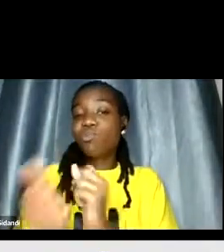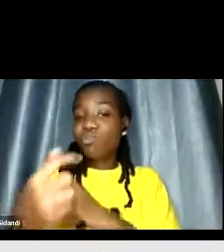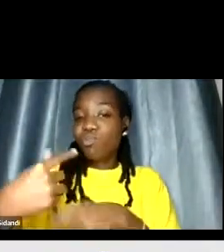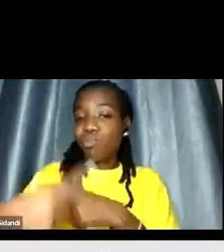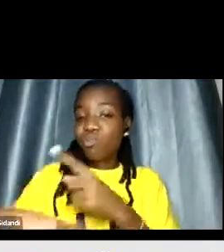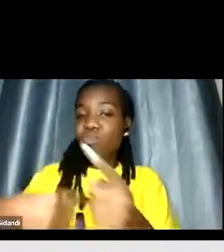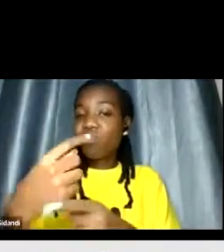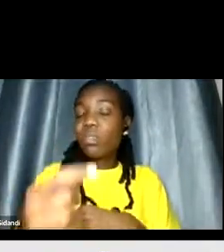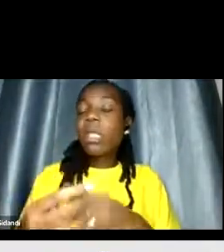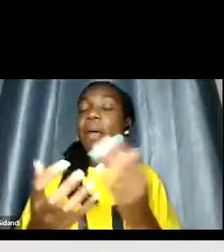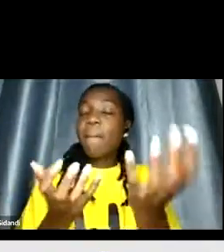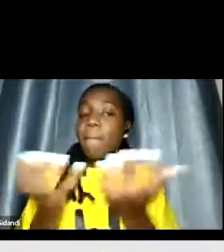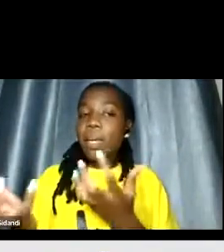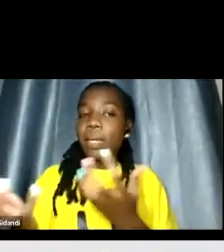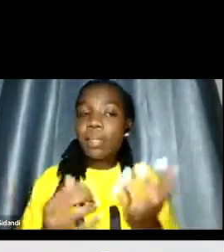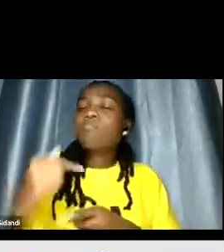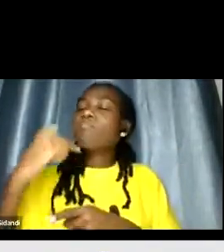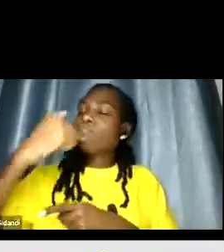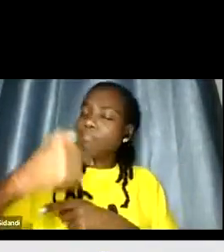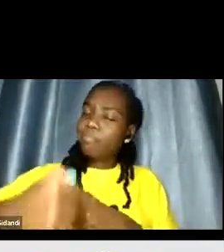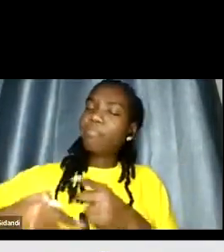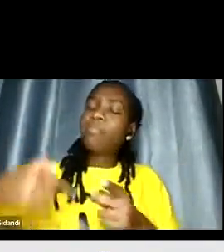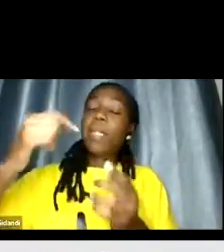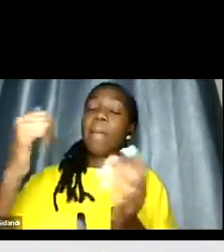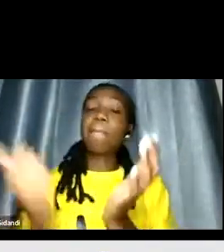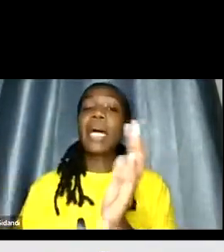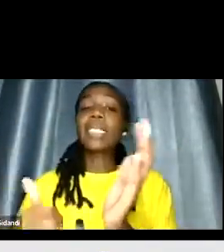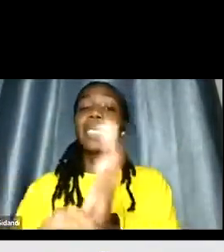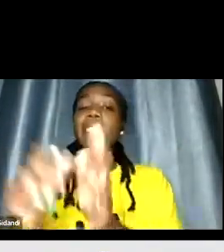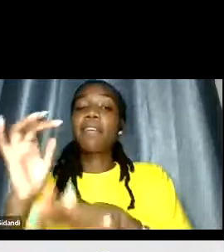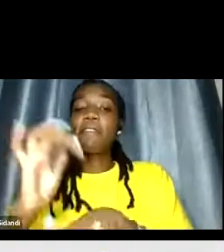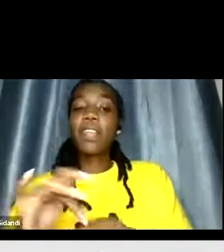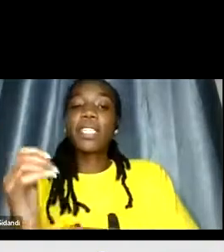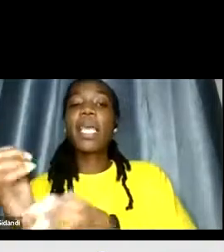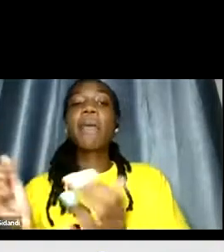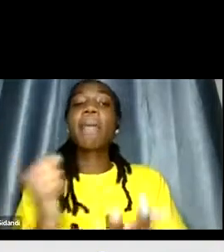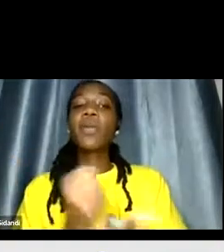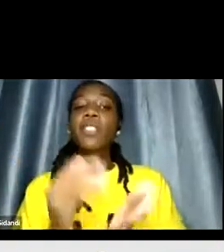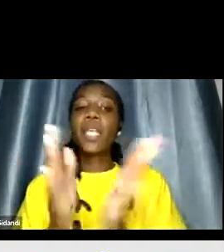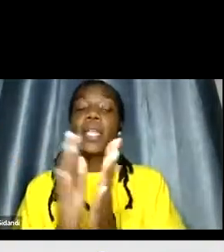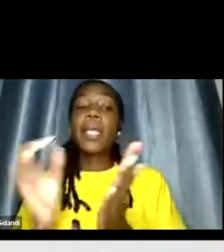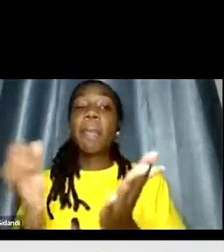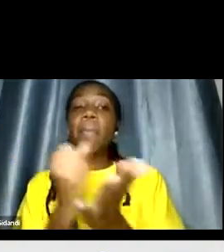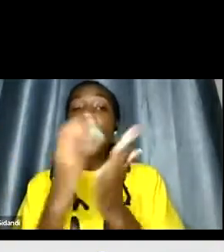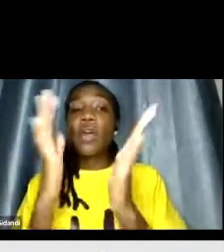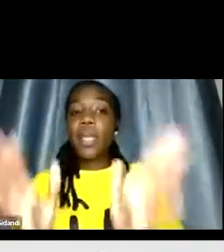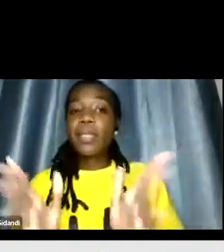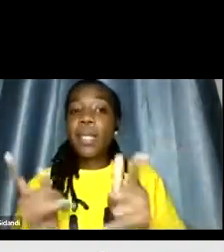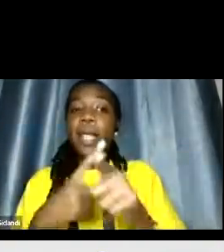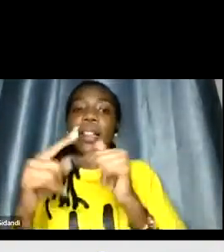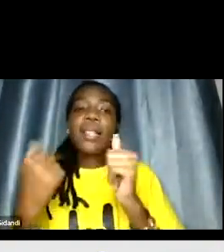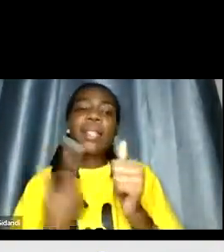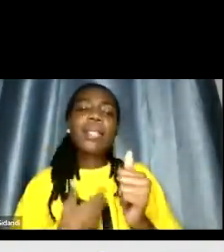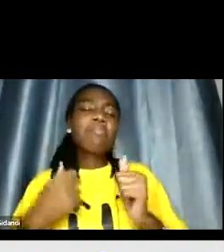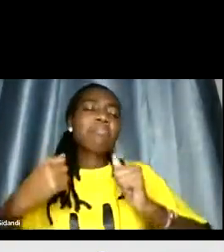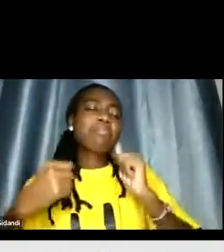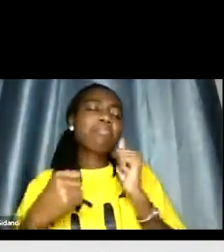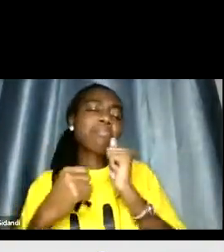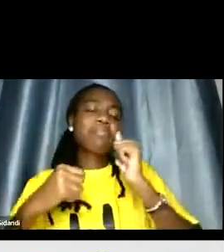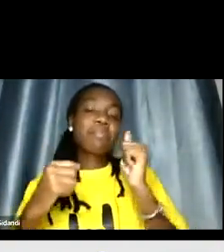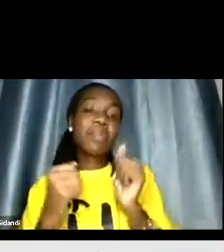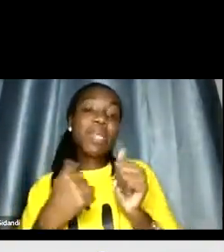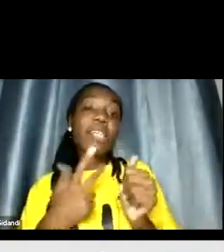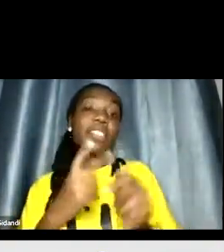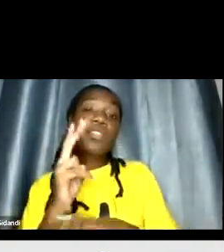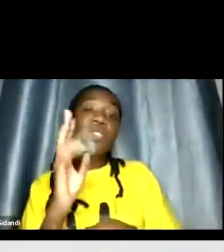and on matters that affect employees and employers. And we are so excited that we are on the 24th